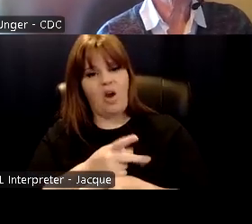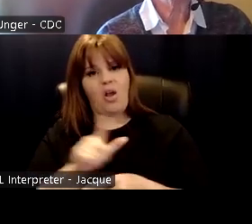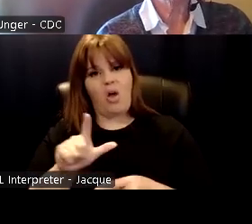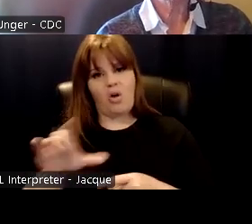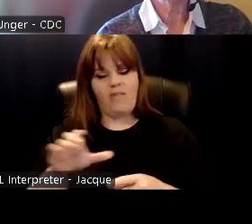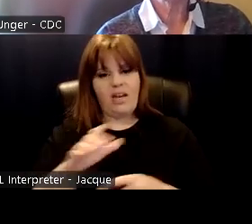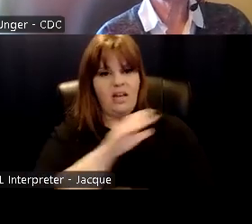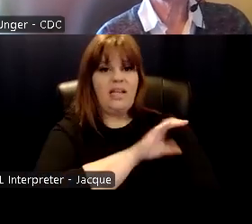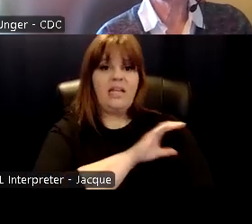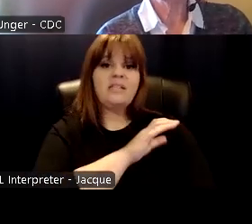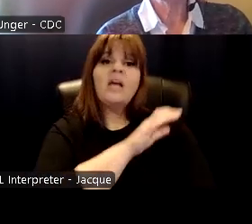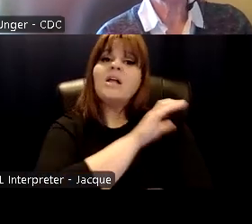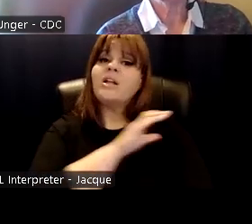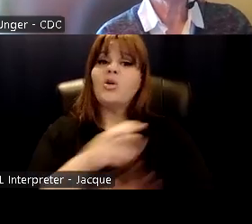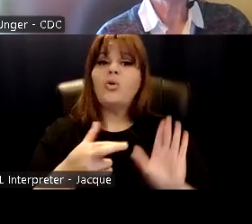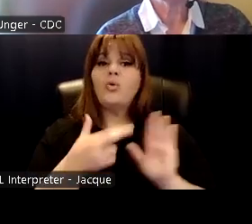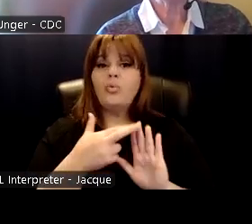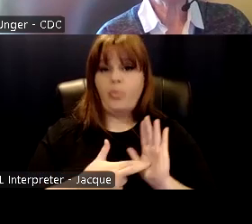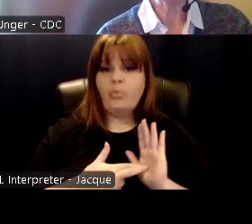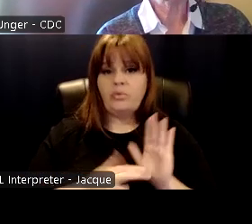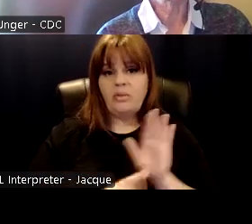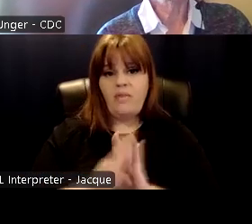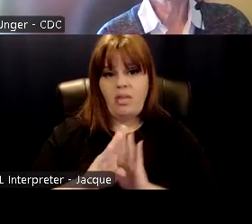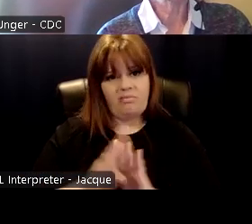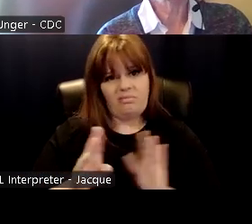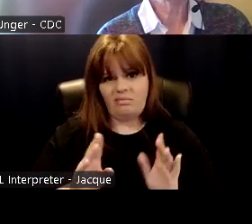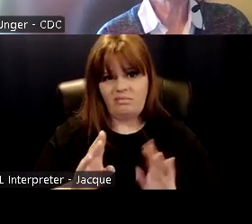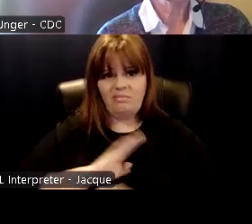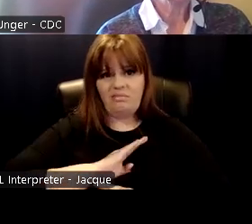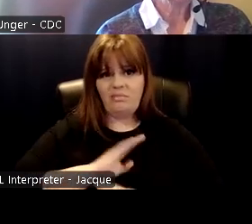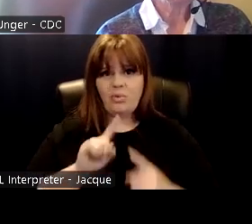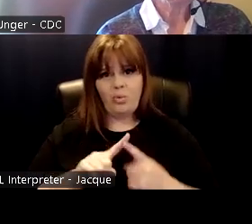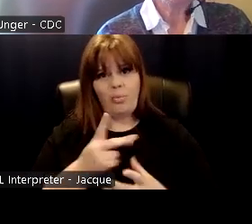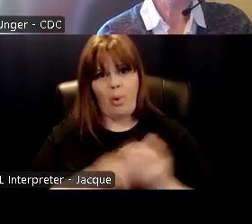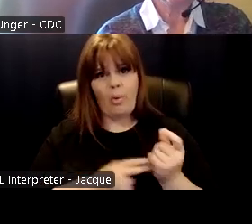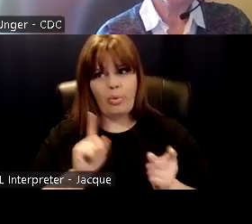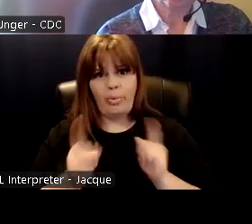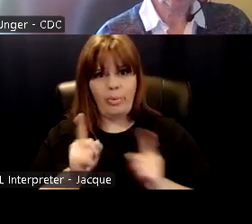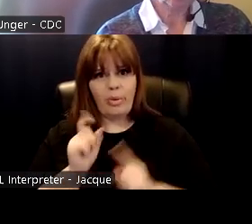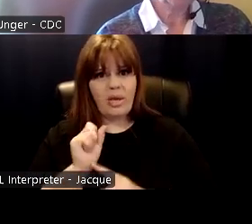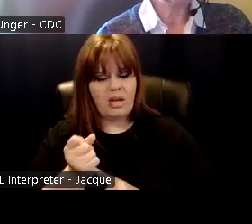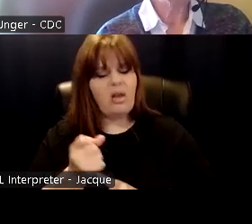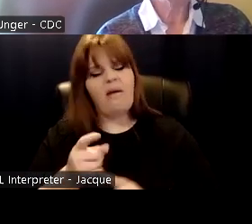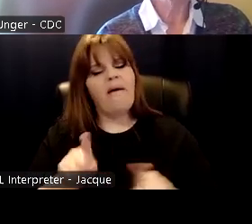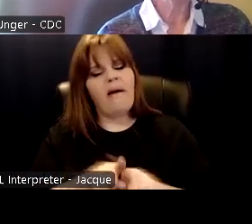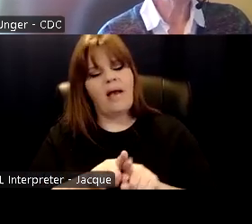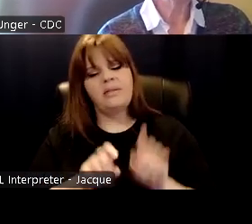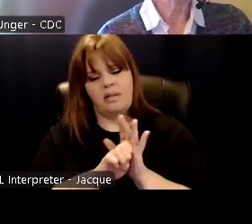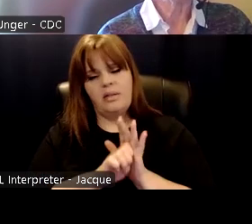Clinical guidelines that developed are applicable to both conditions. And as an example,